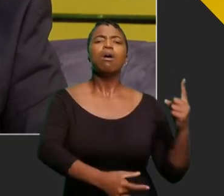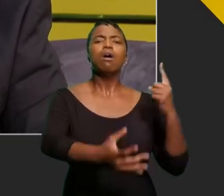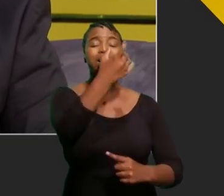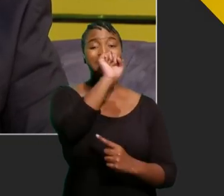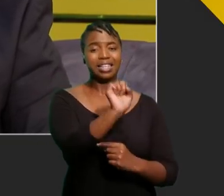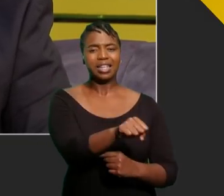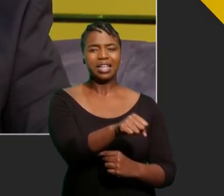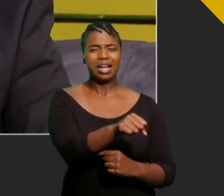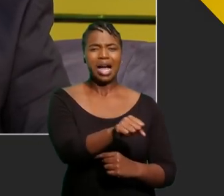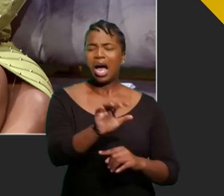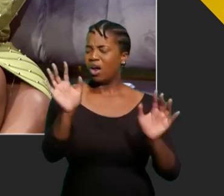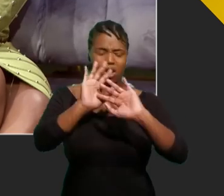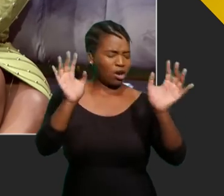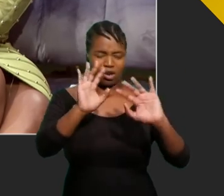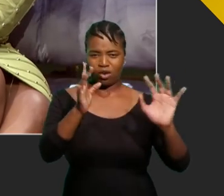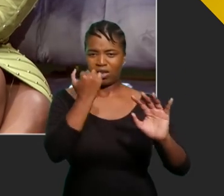Authority. If I'm listening,